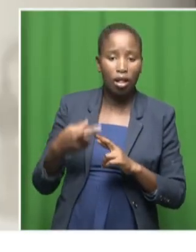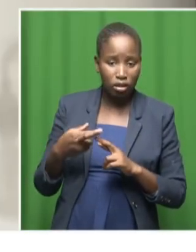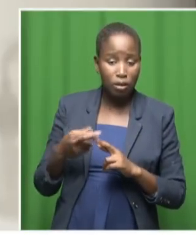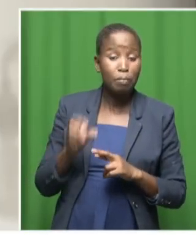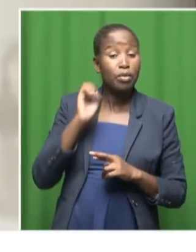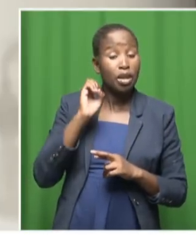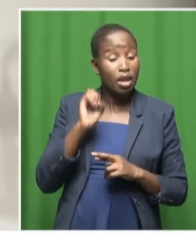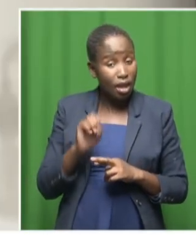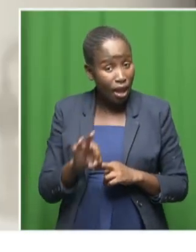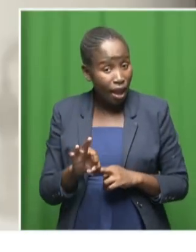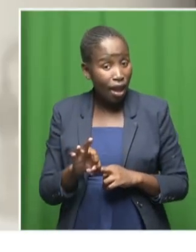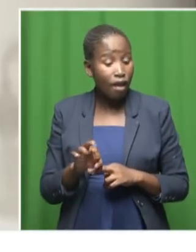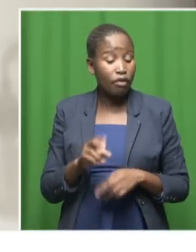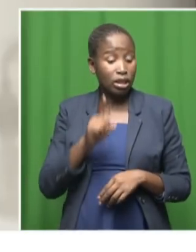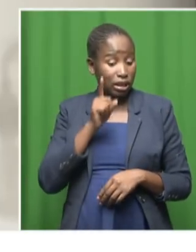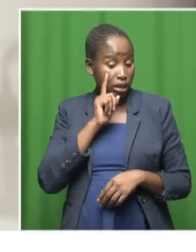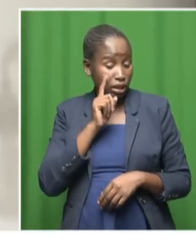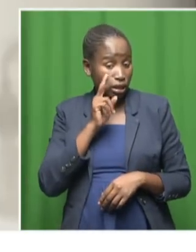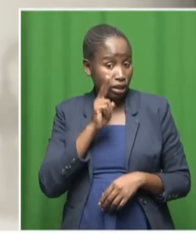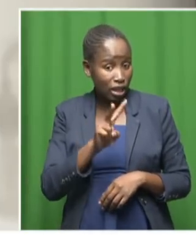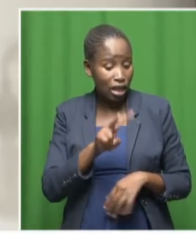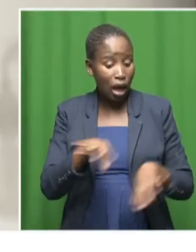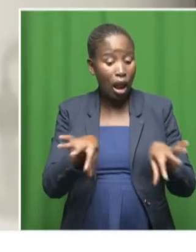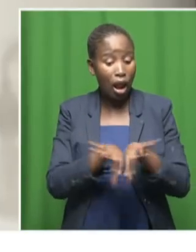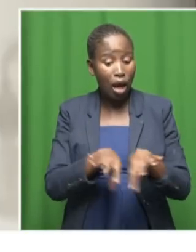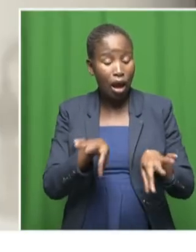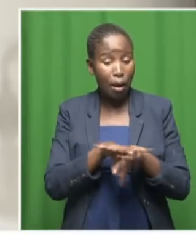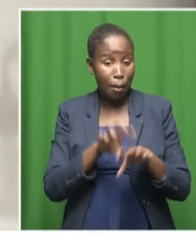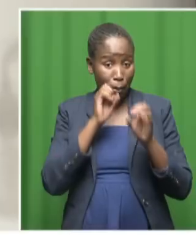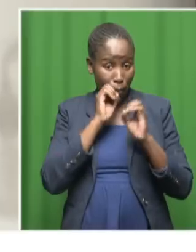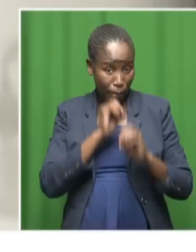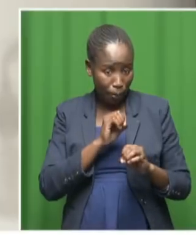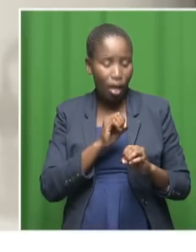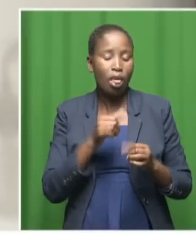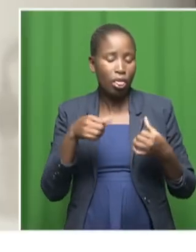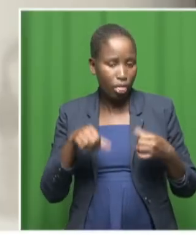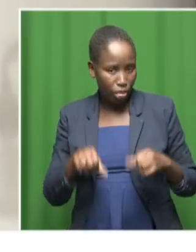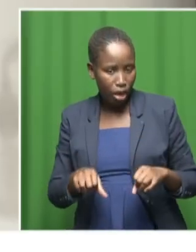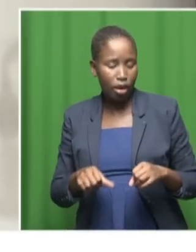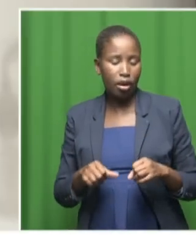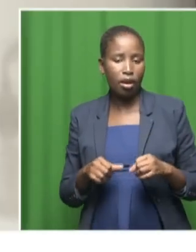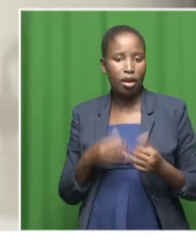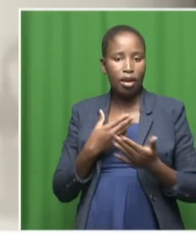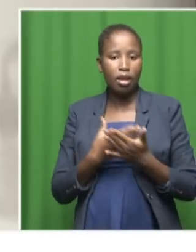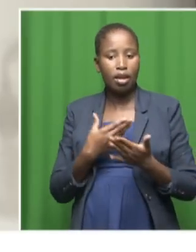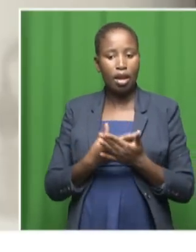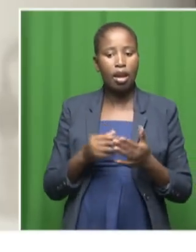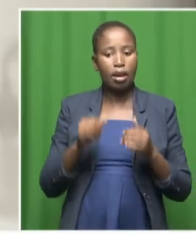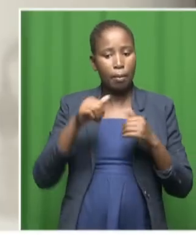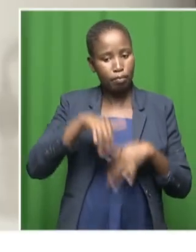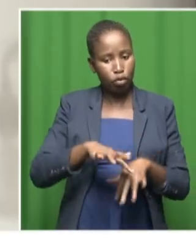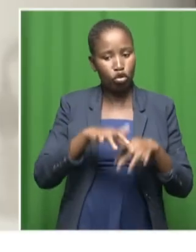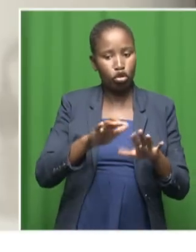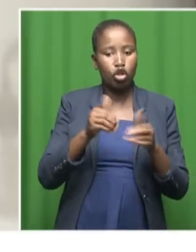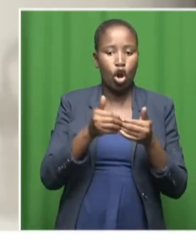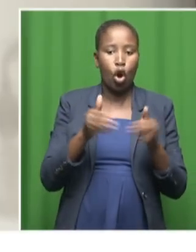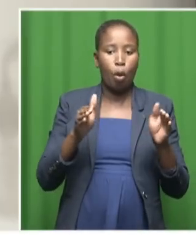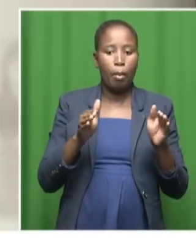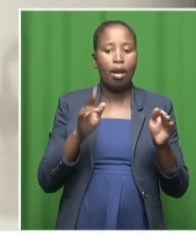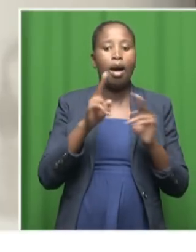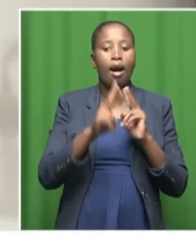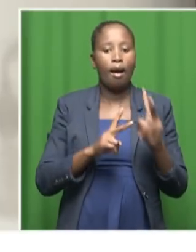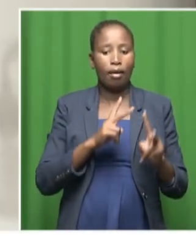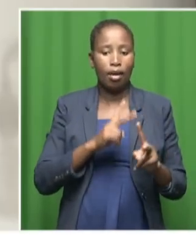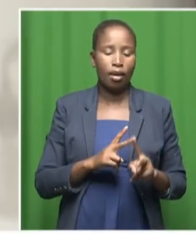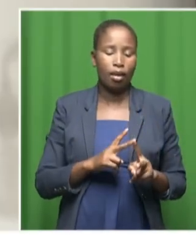any further pollution incident, which I don't think that there will be, then the Fish Hoek Beach will be reopened within